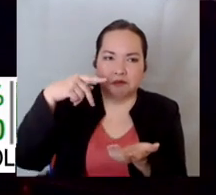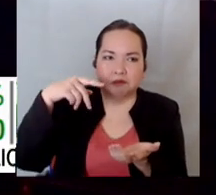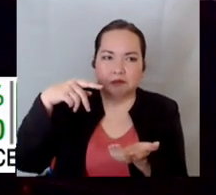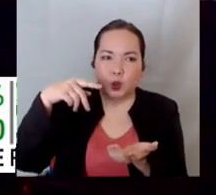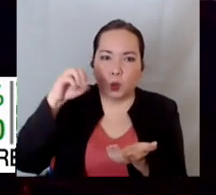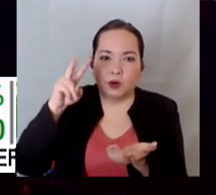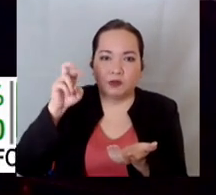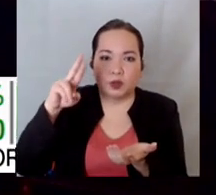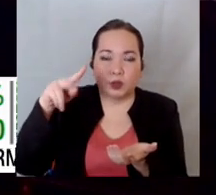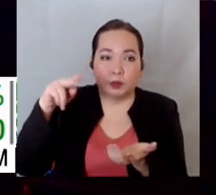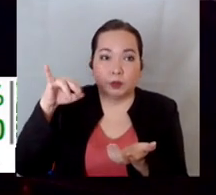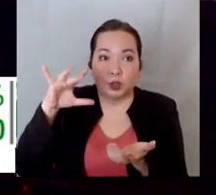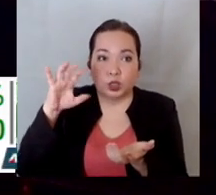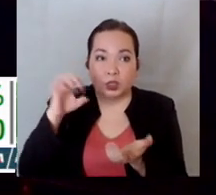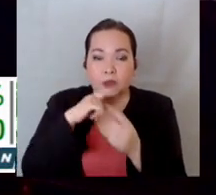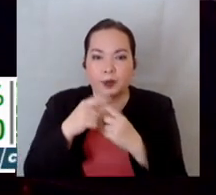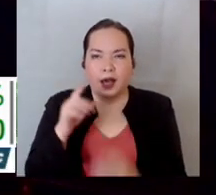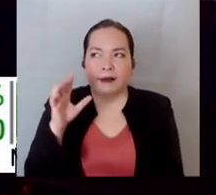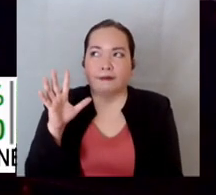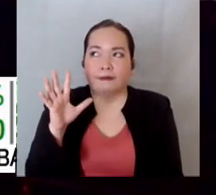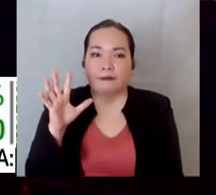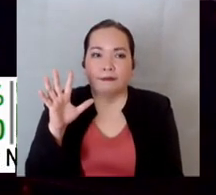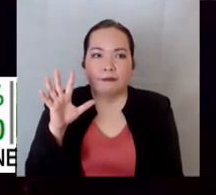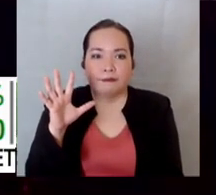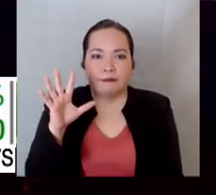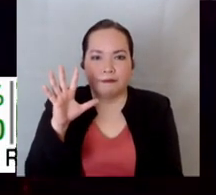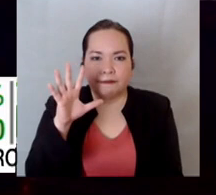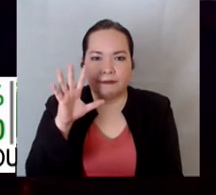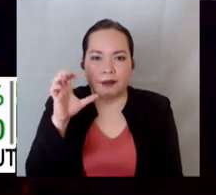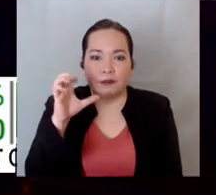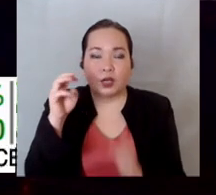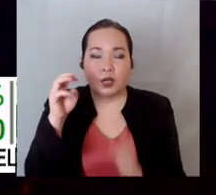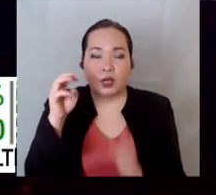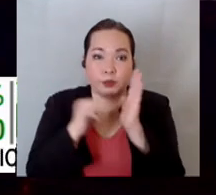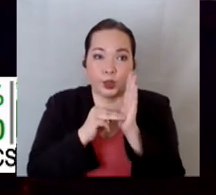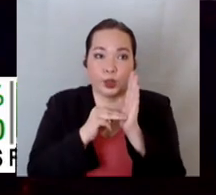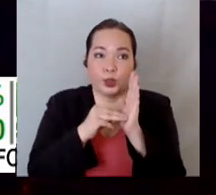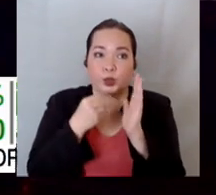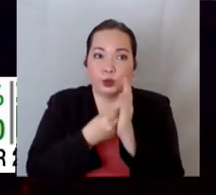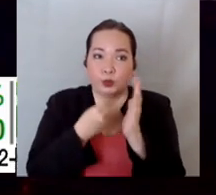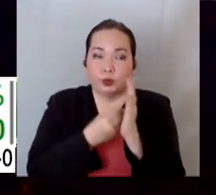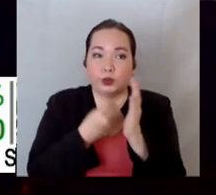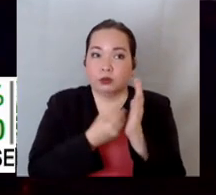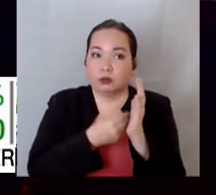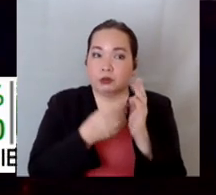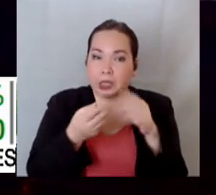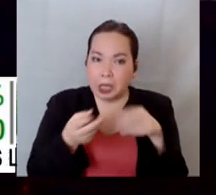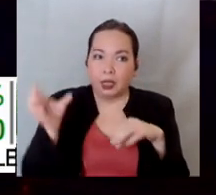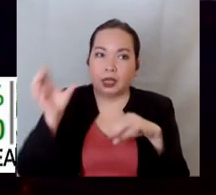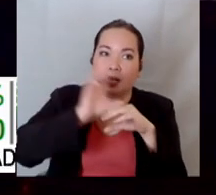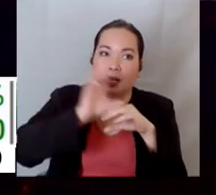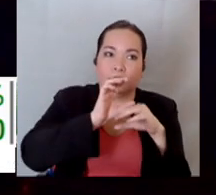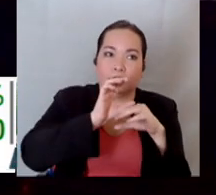some half a billion pesos in pandemic emergency funds were needlessly spent for a project that should have cost far